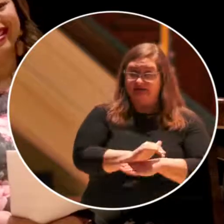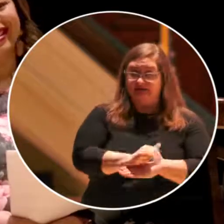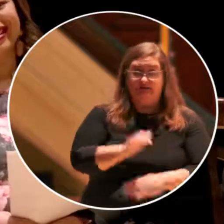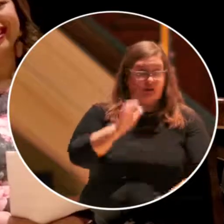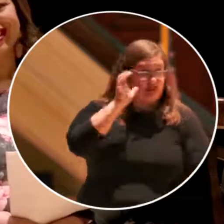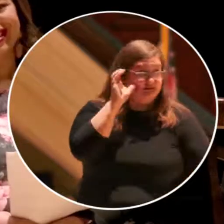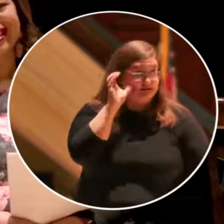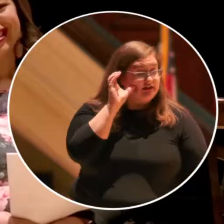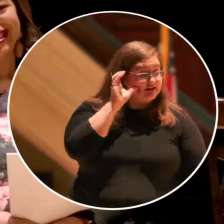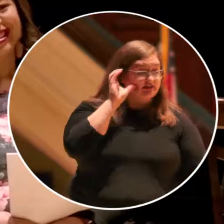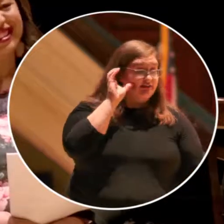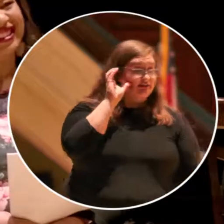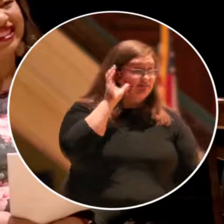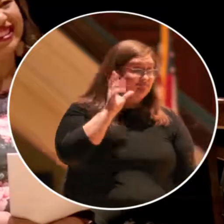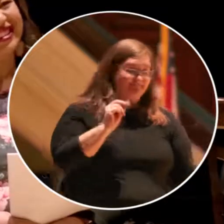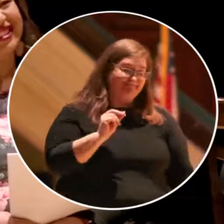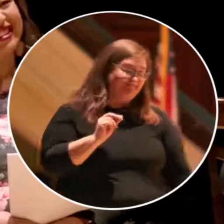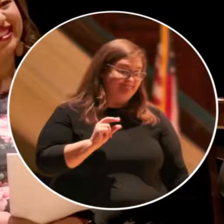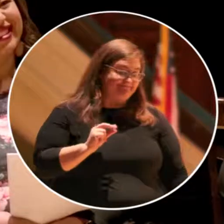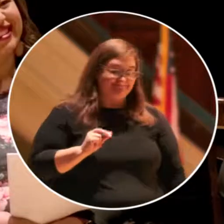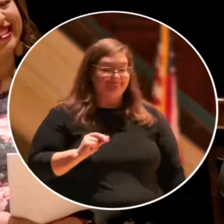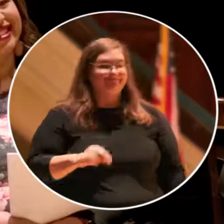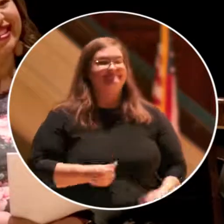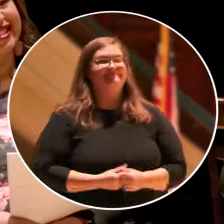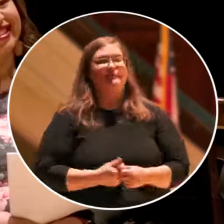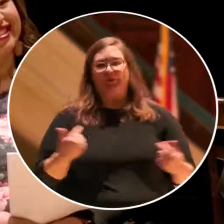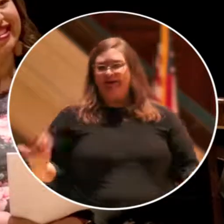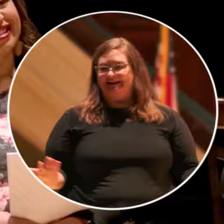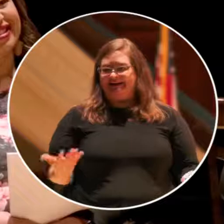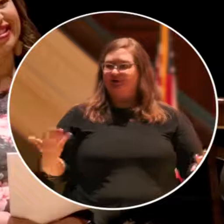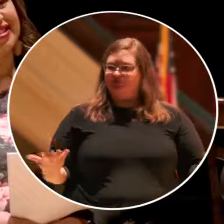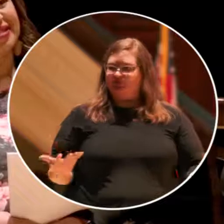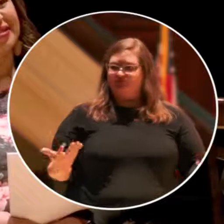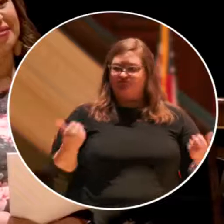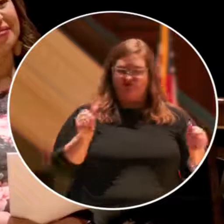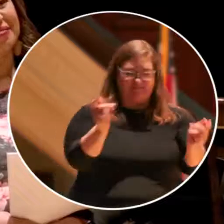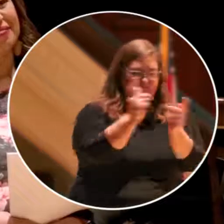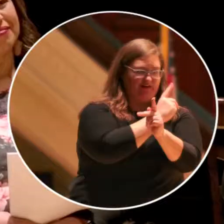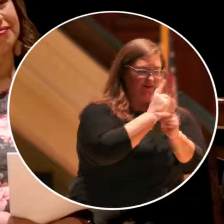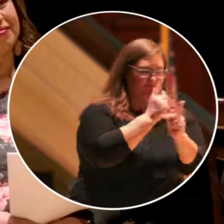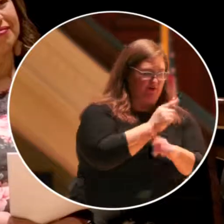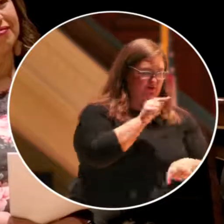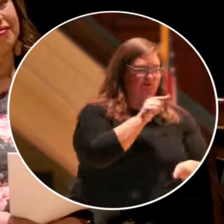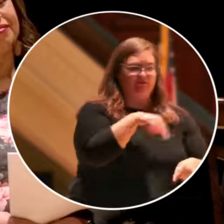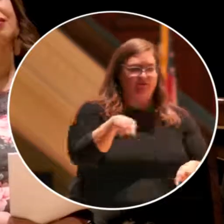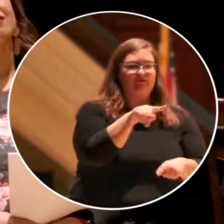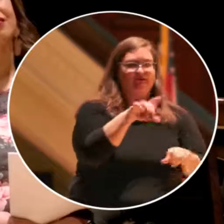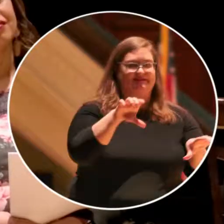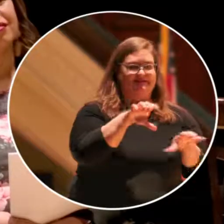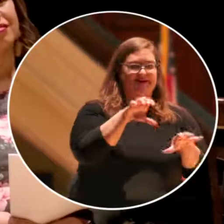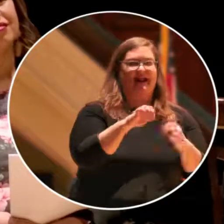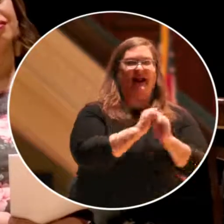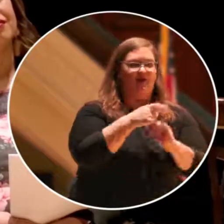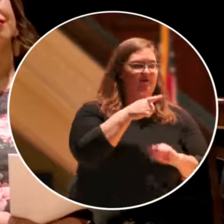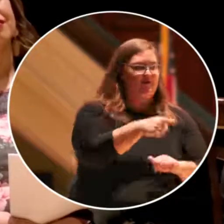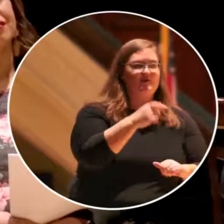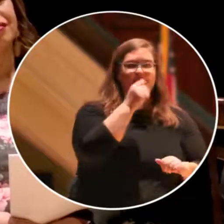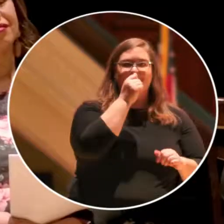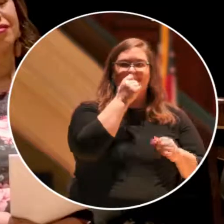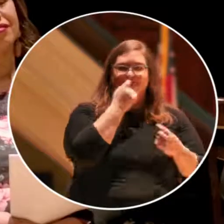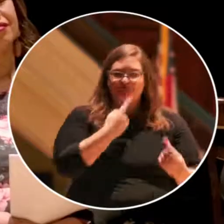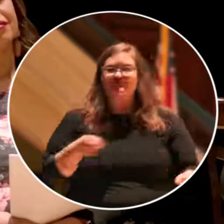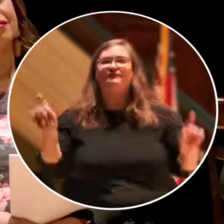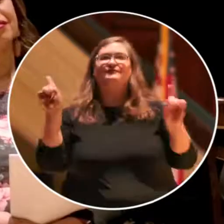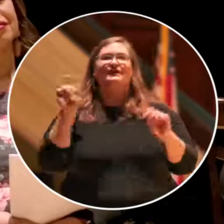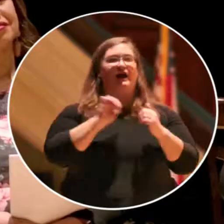Listening? We're all just here trying to figure out what you did, how you survived, how some of us learned to